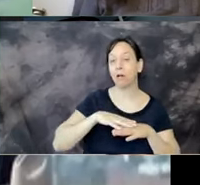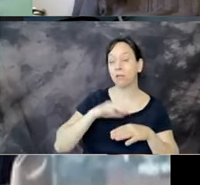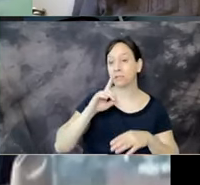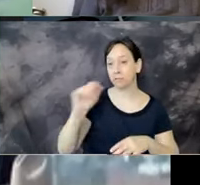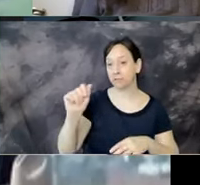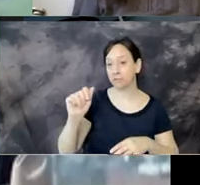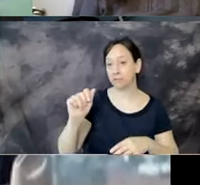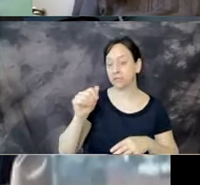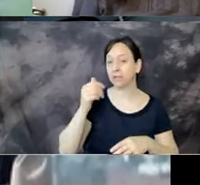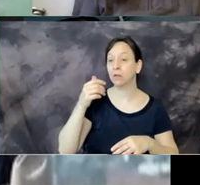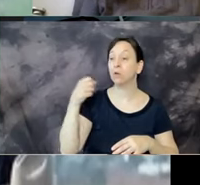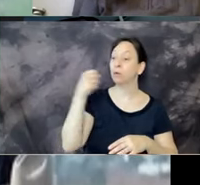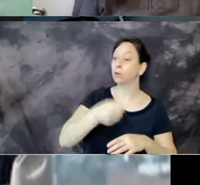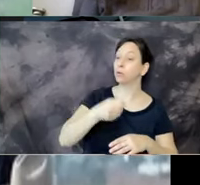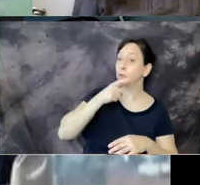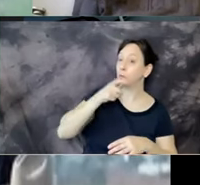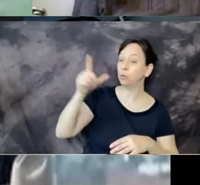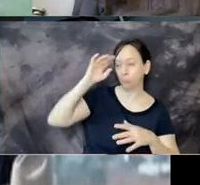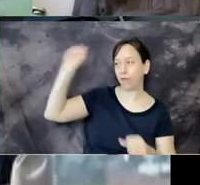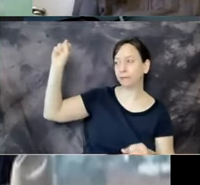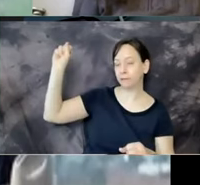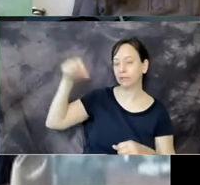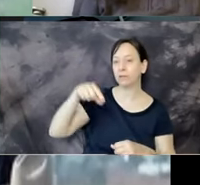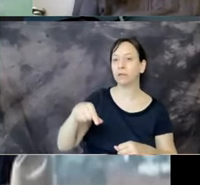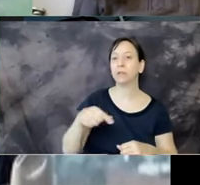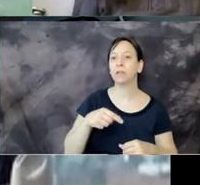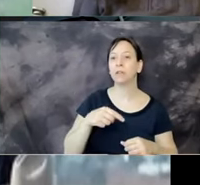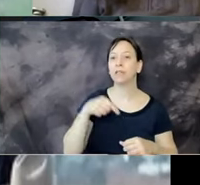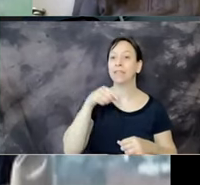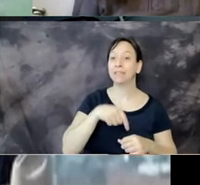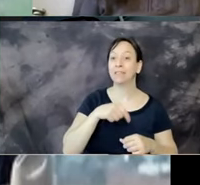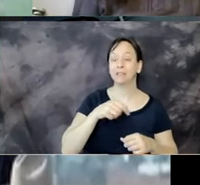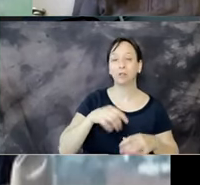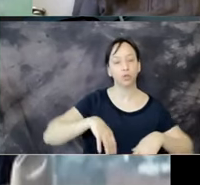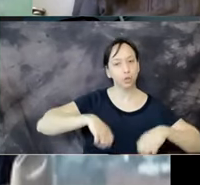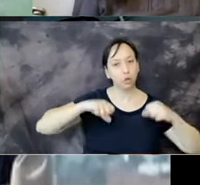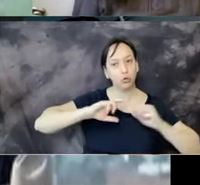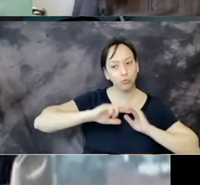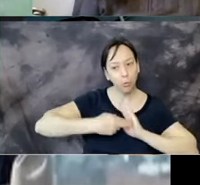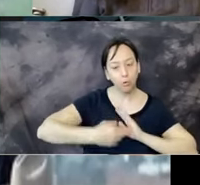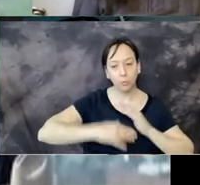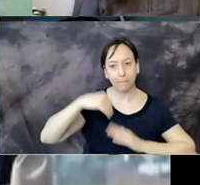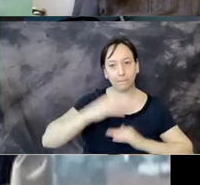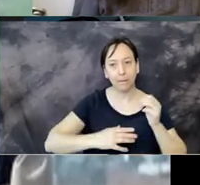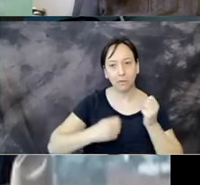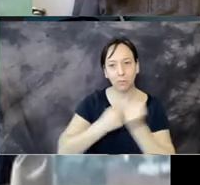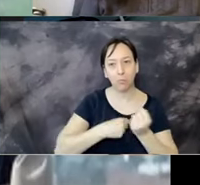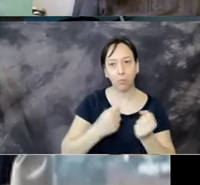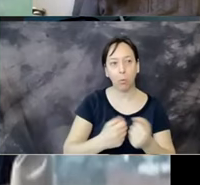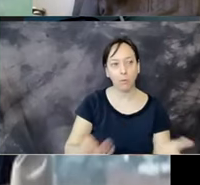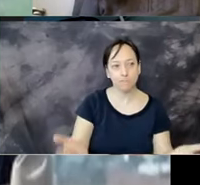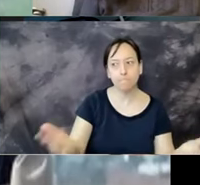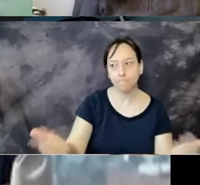the president. He took a leading role in building support for this proposed new